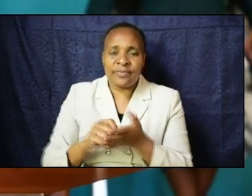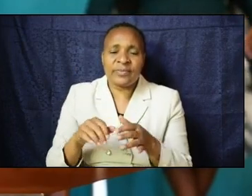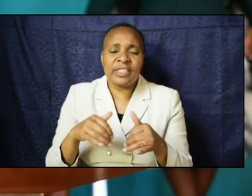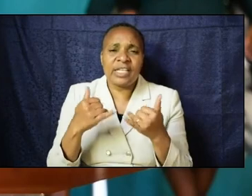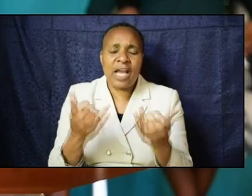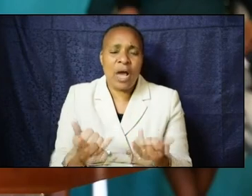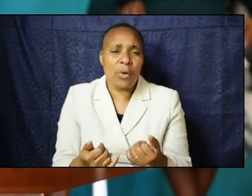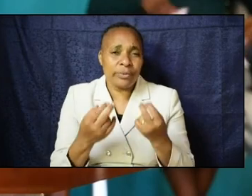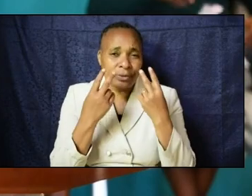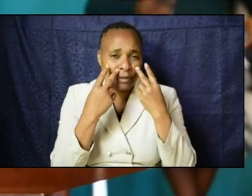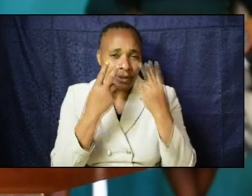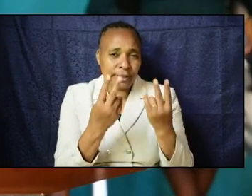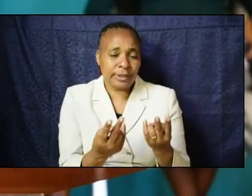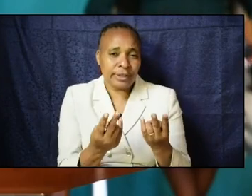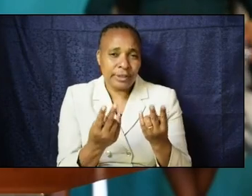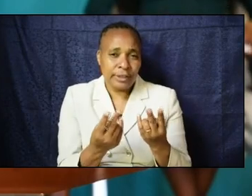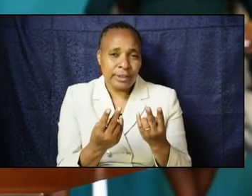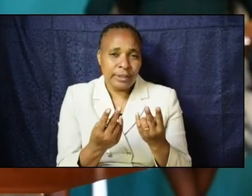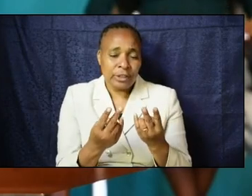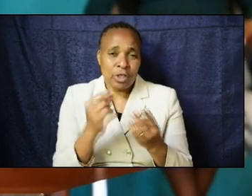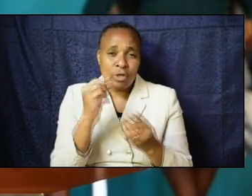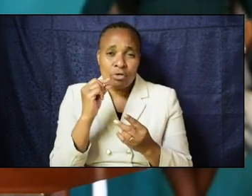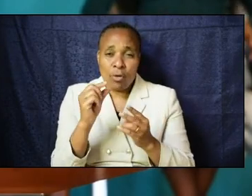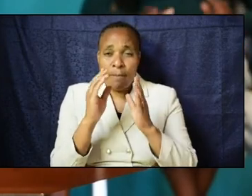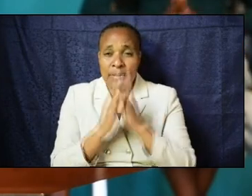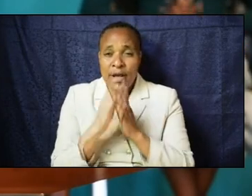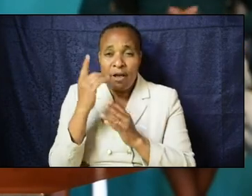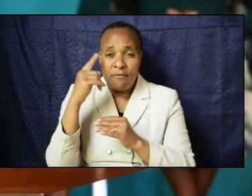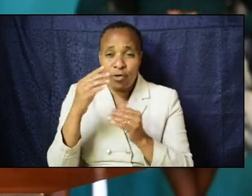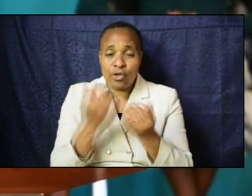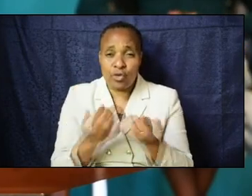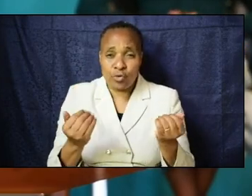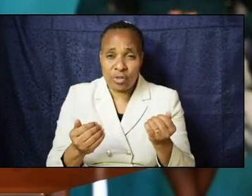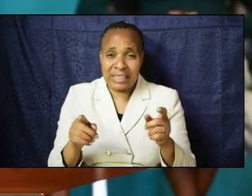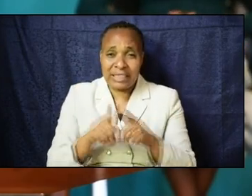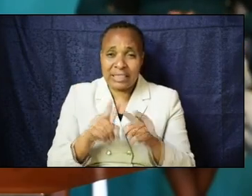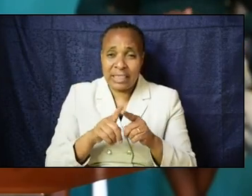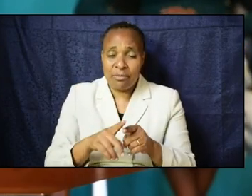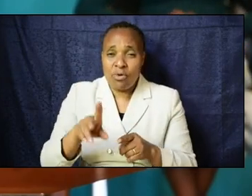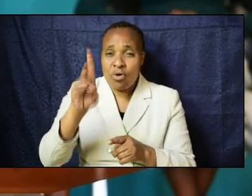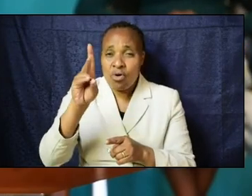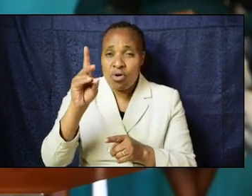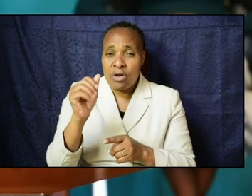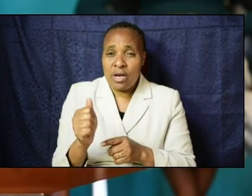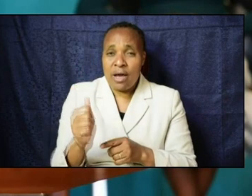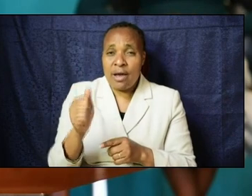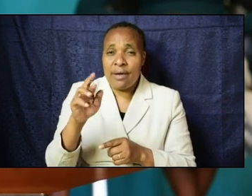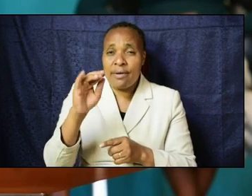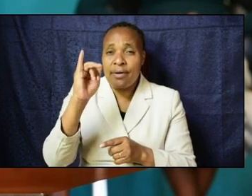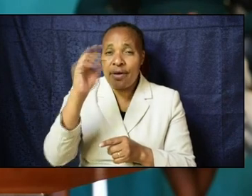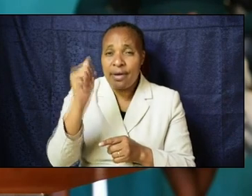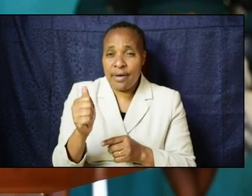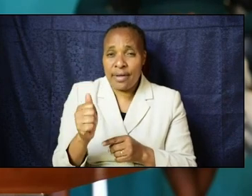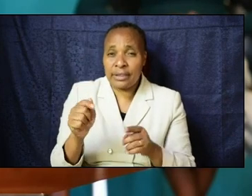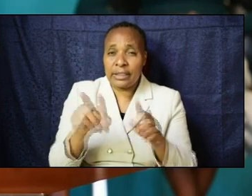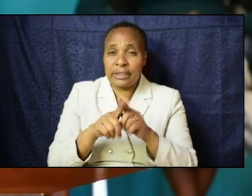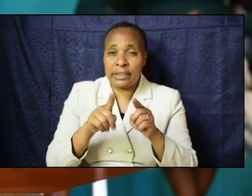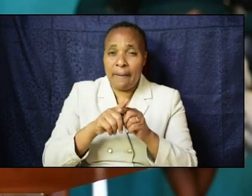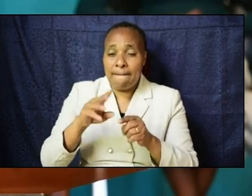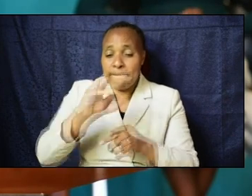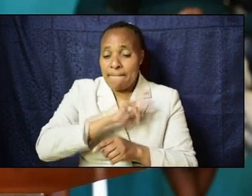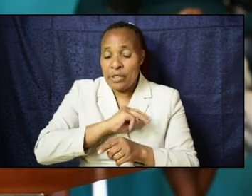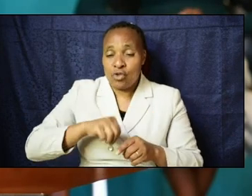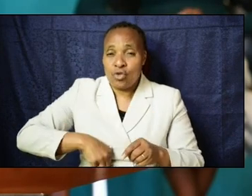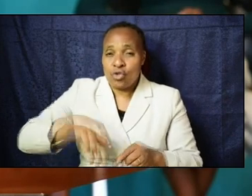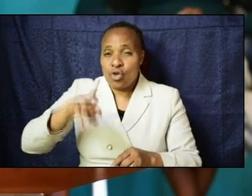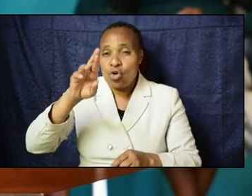now say a short prayer for children like Daria, so that the mission in Romania can continue